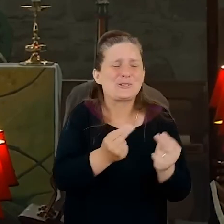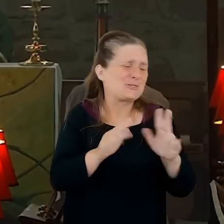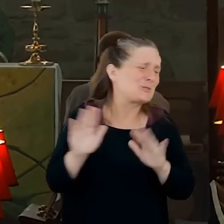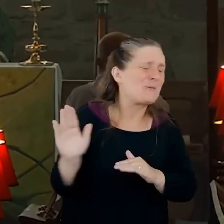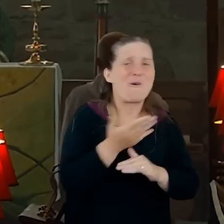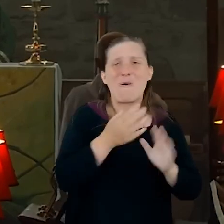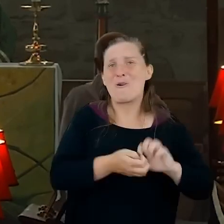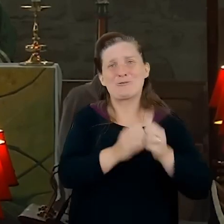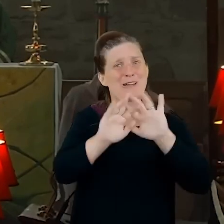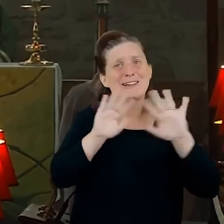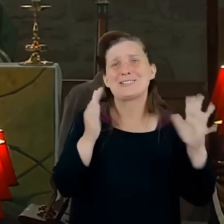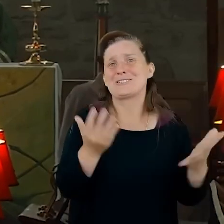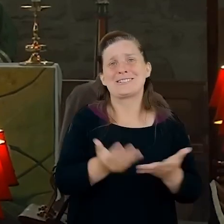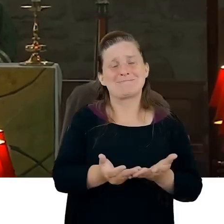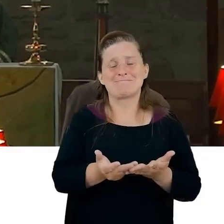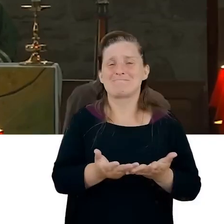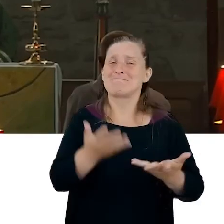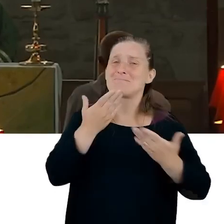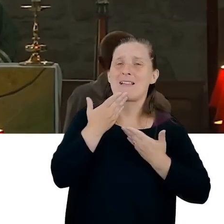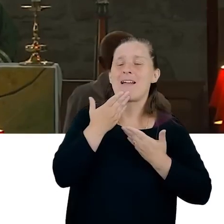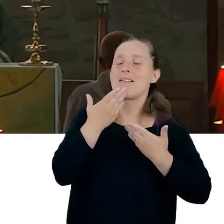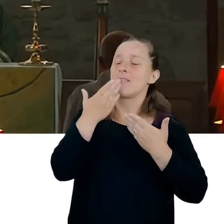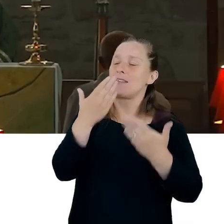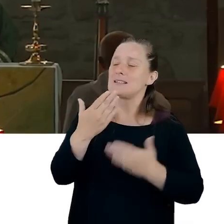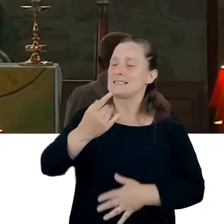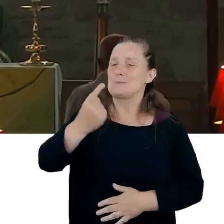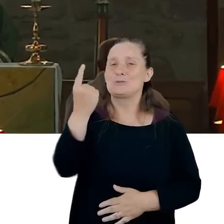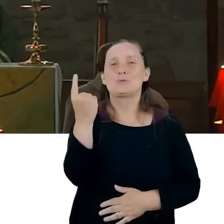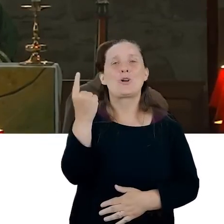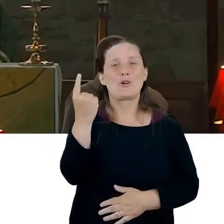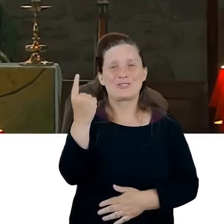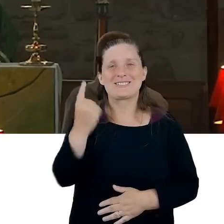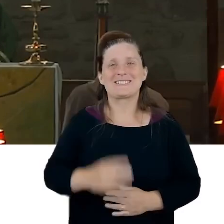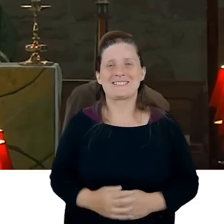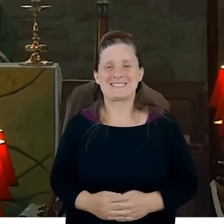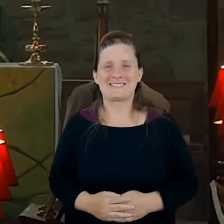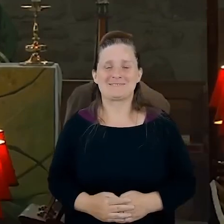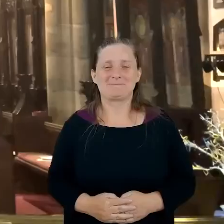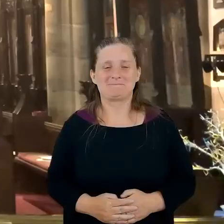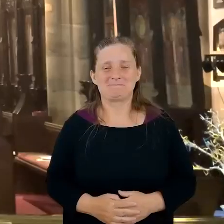news to the whole creation." Thanks be to God.